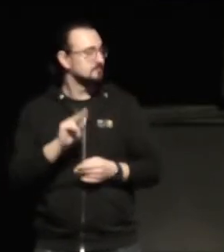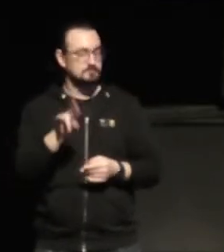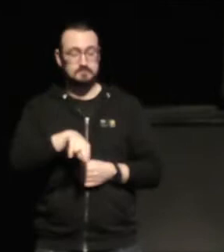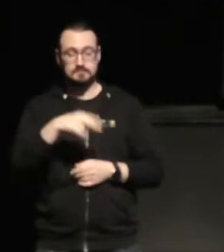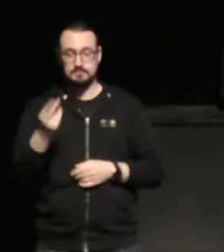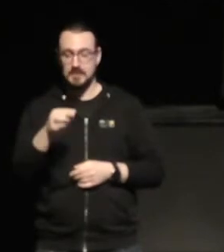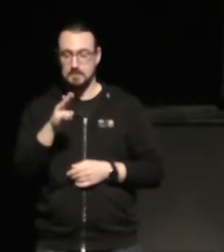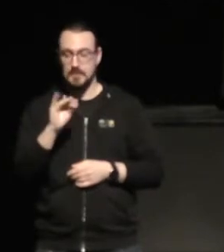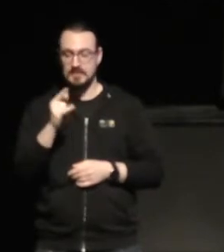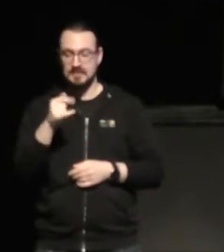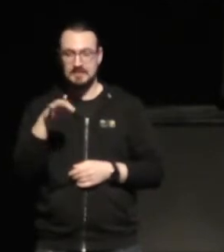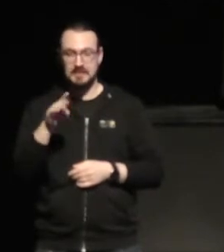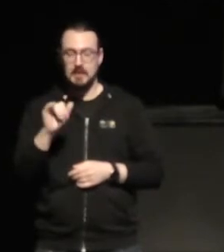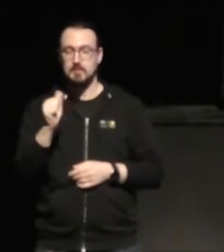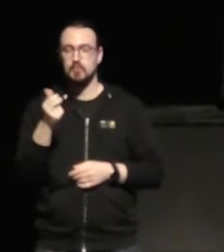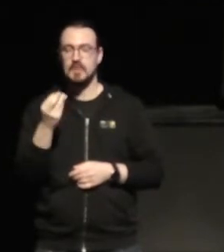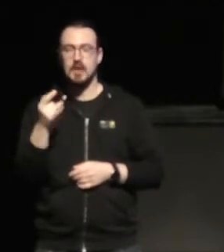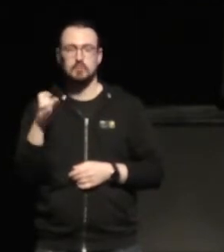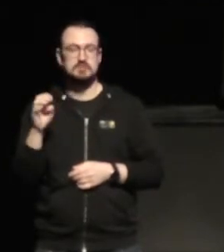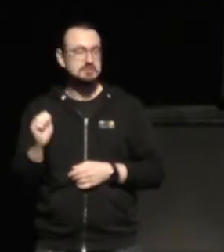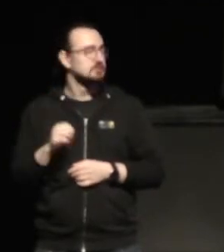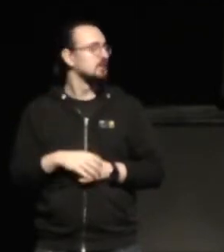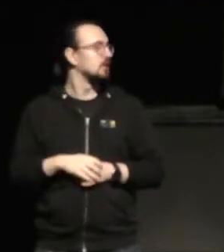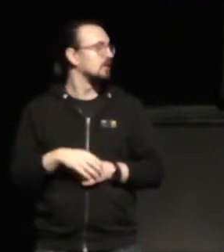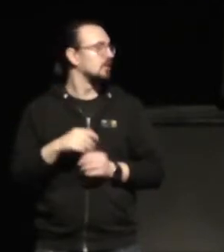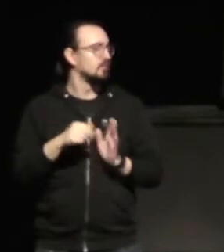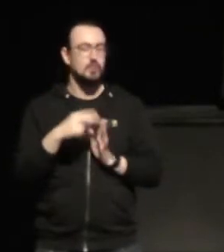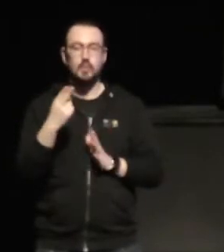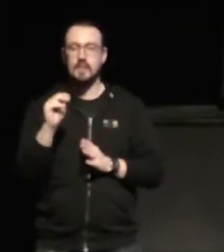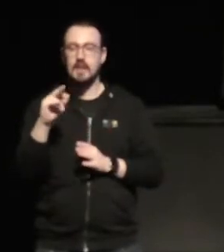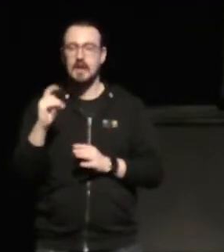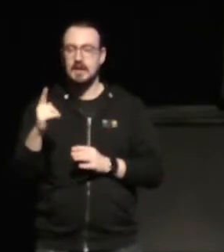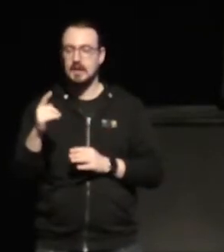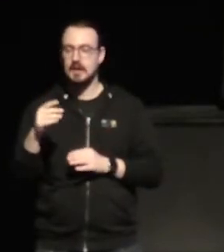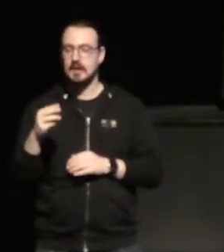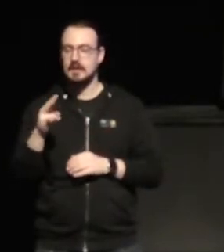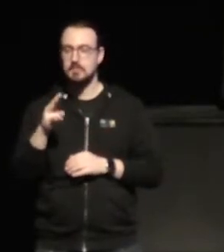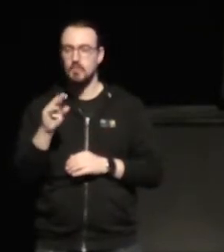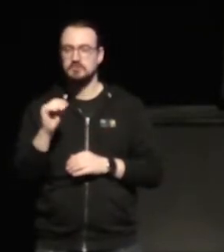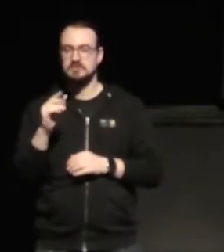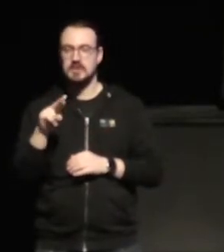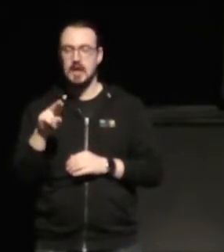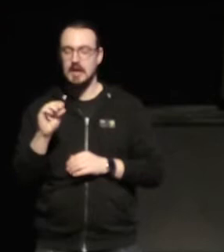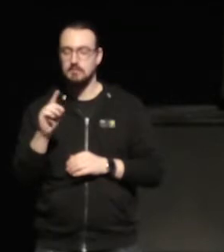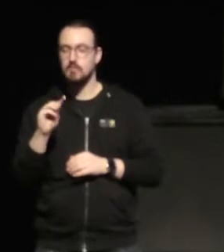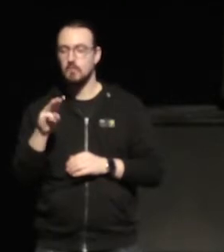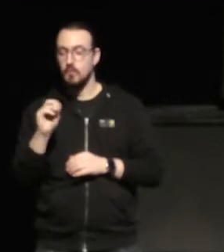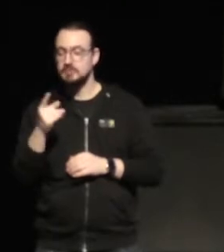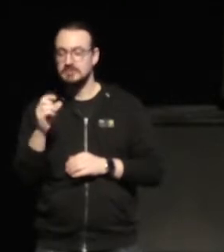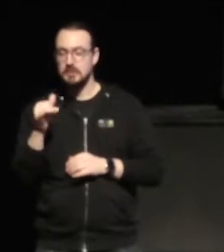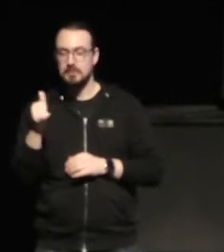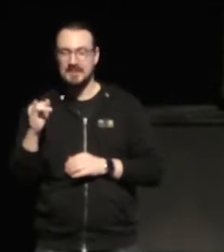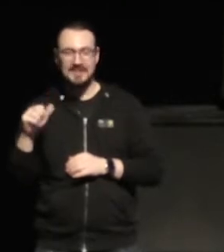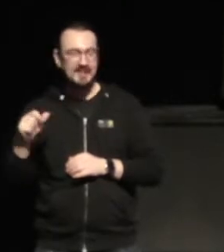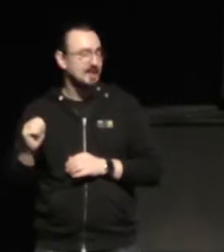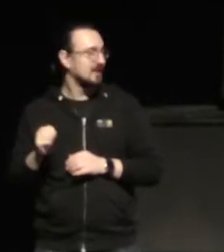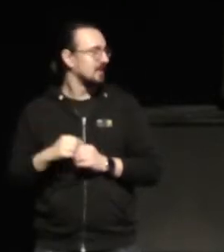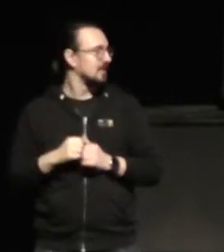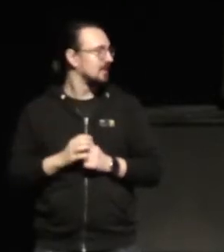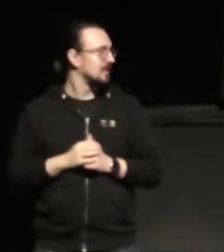we have Matilde Bonaus from UNAC in Mozambique. União Nacional